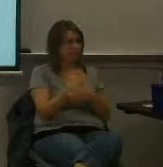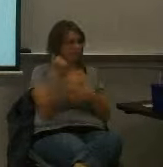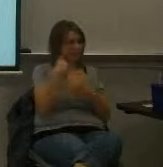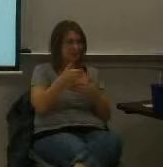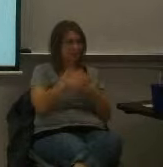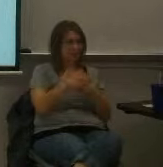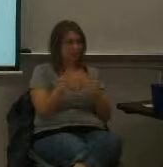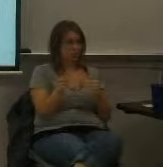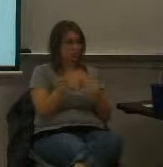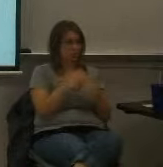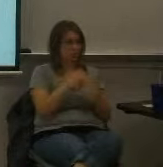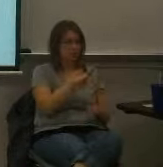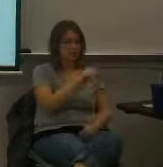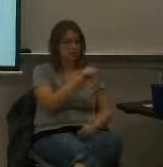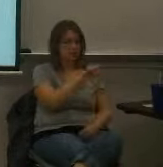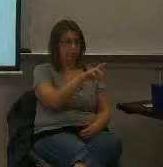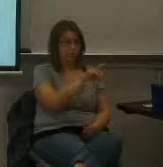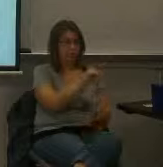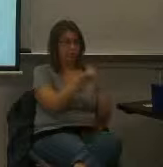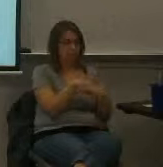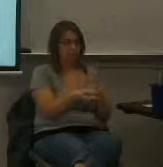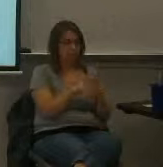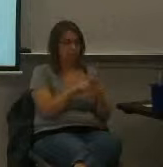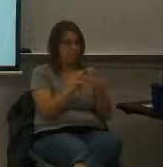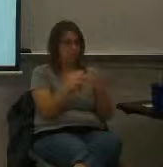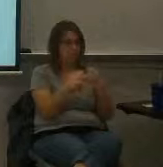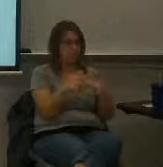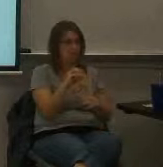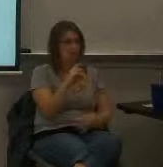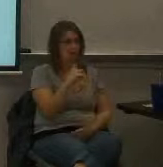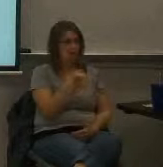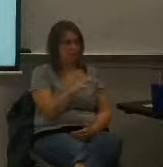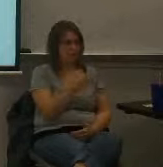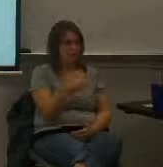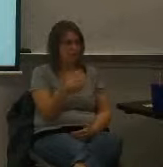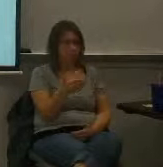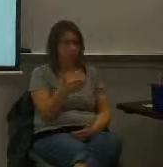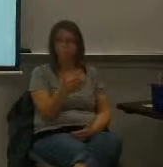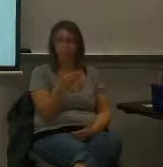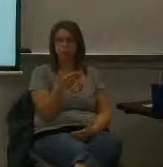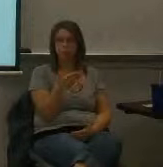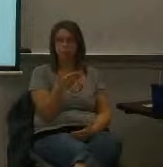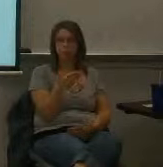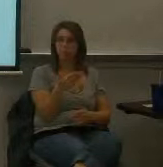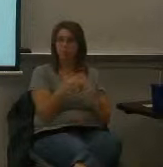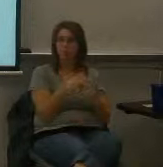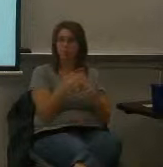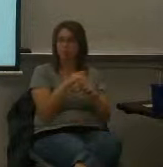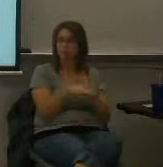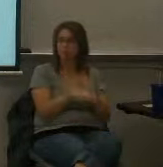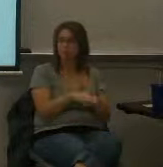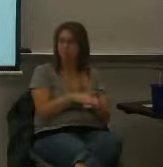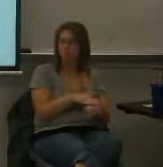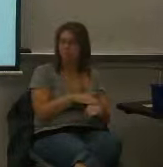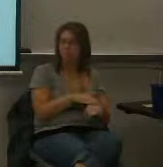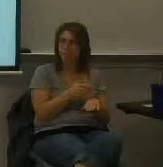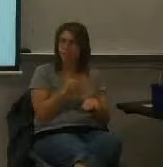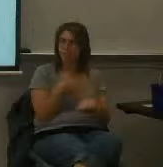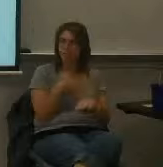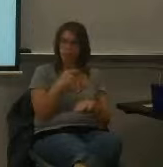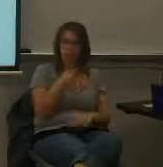afterwards, first the bacteria came in and started breaking down all this organic material. And then slowly there